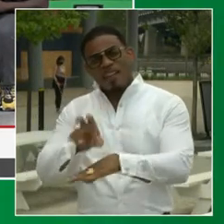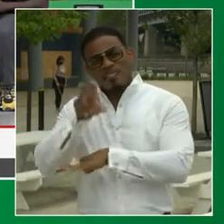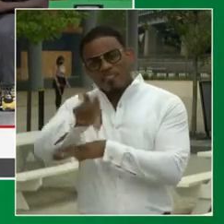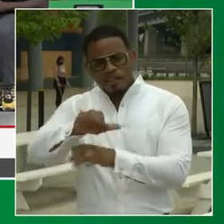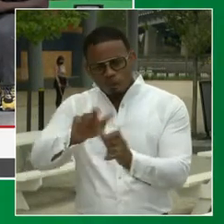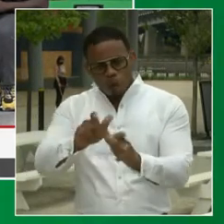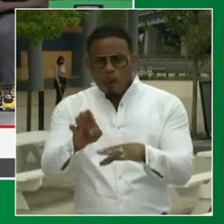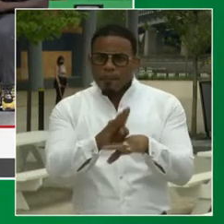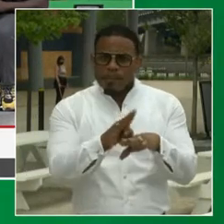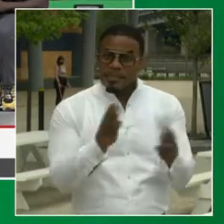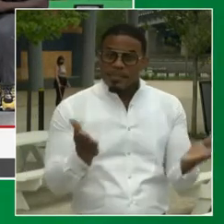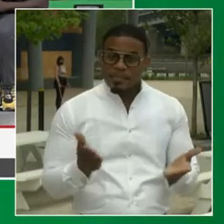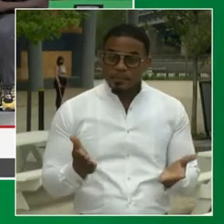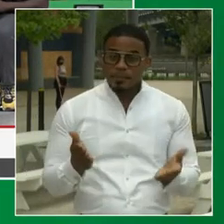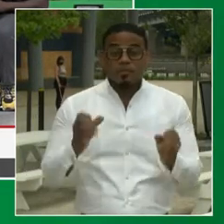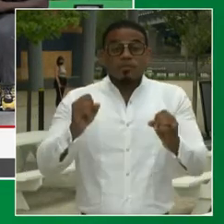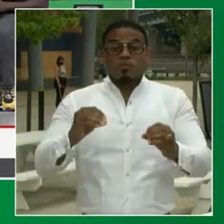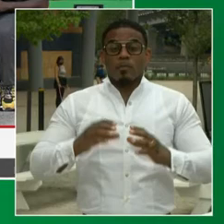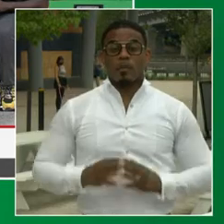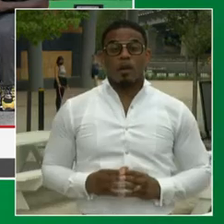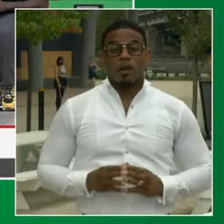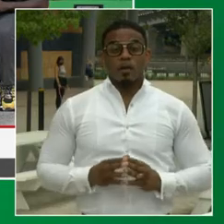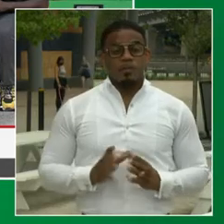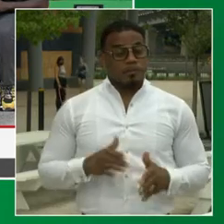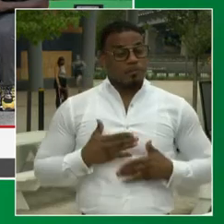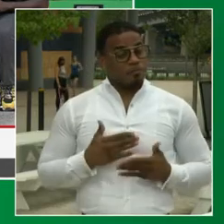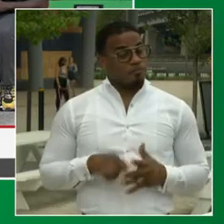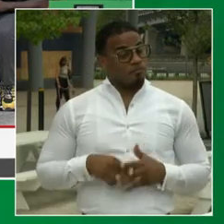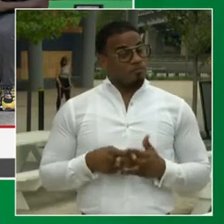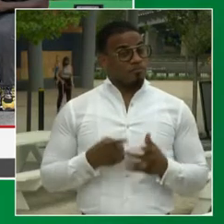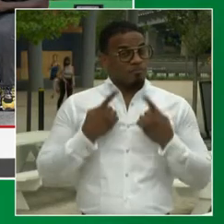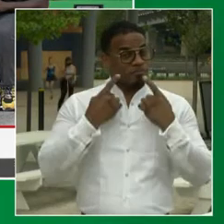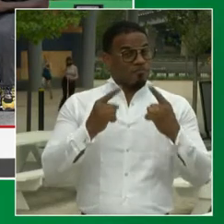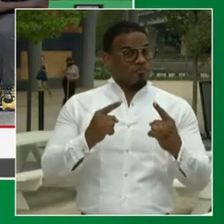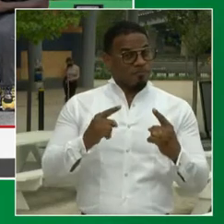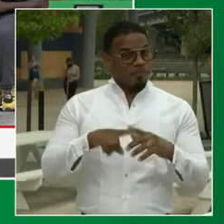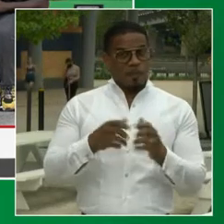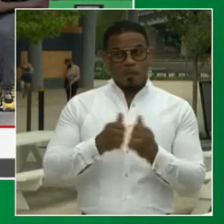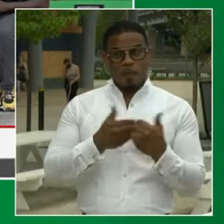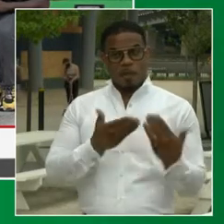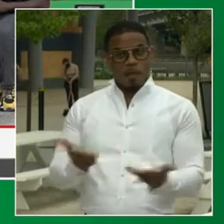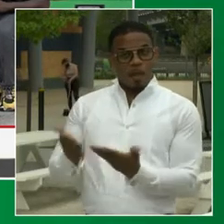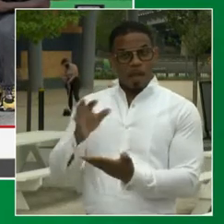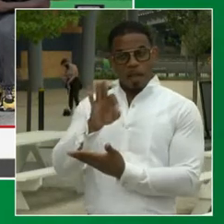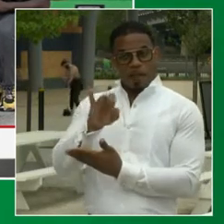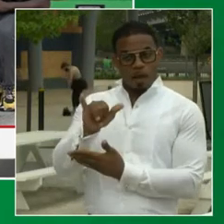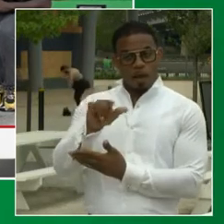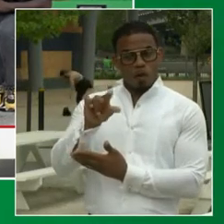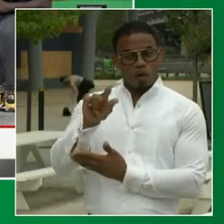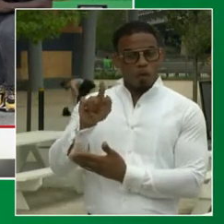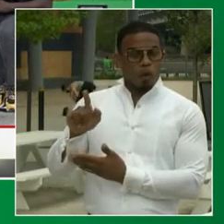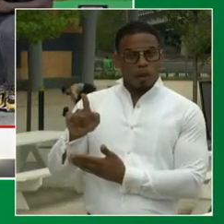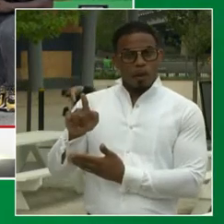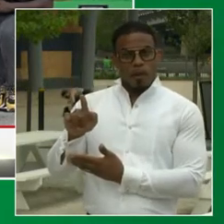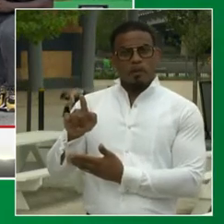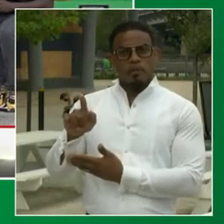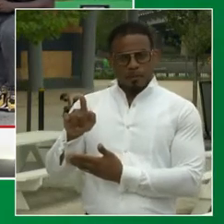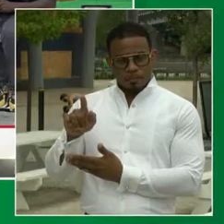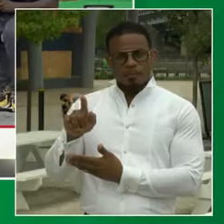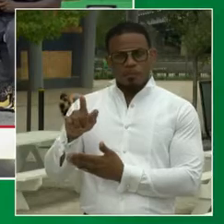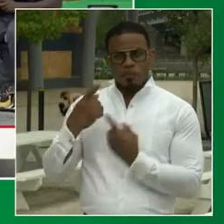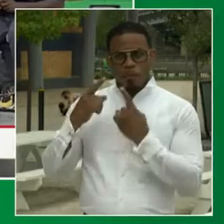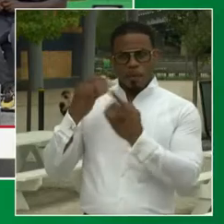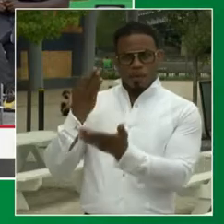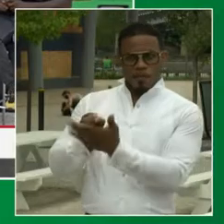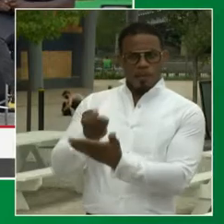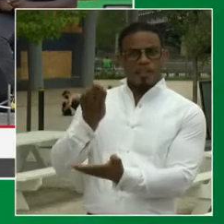in our small businesses here. So I'm happy to start the announcements, beginning with our FY2021 Neighborhood Prosperity